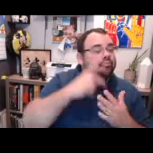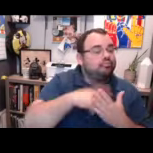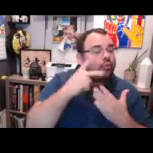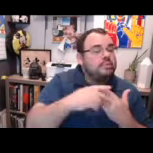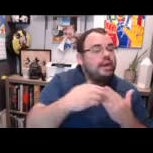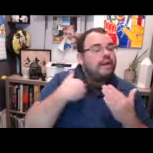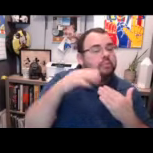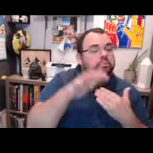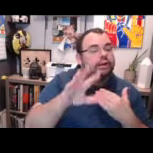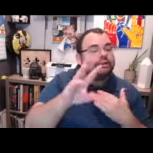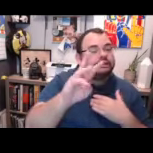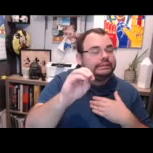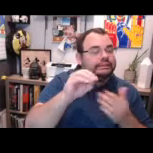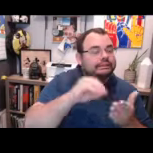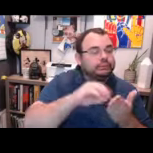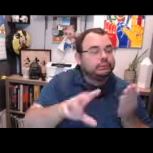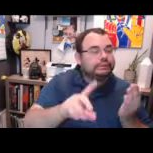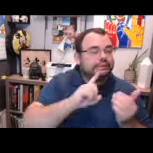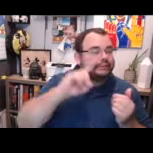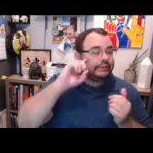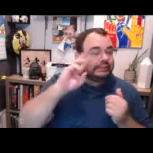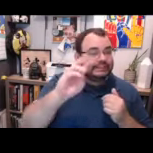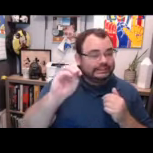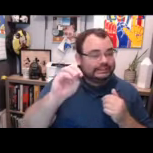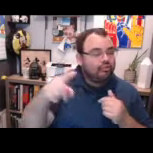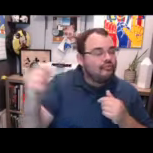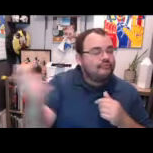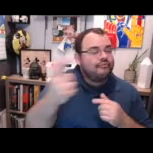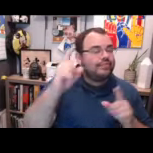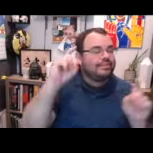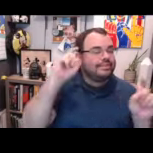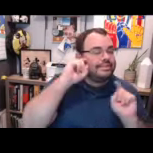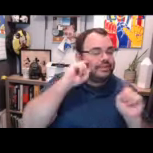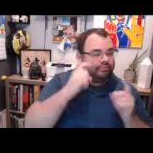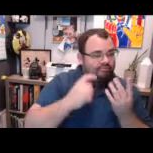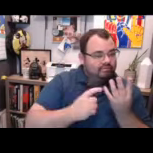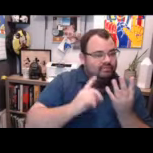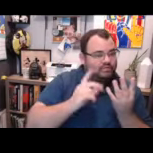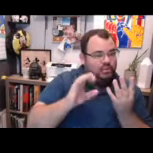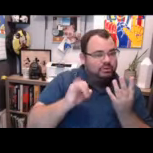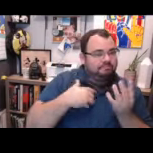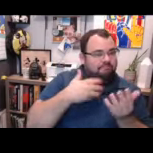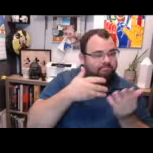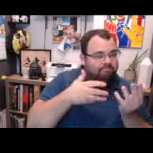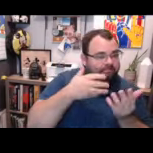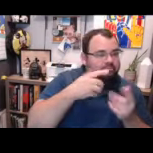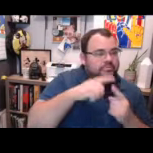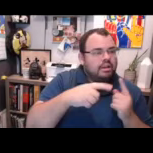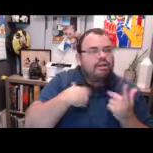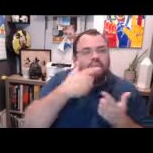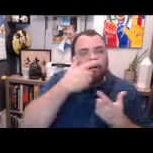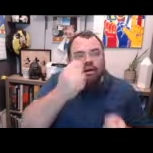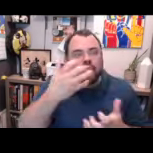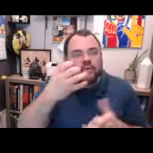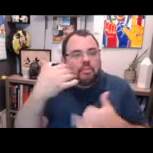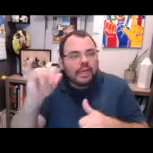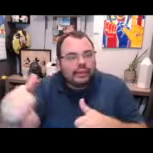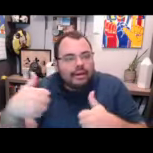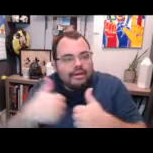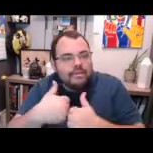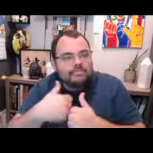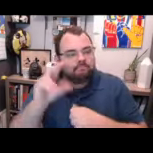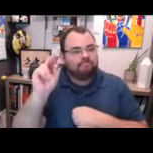of us. And the program probably had 60 students though. And they all used hearing aids or something like